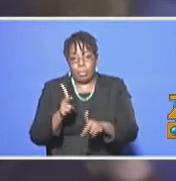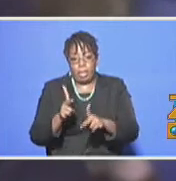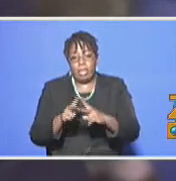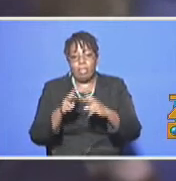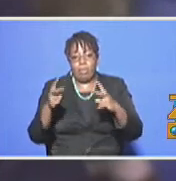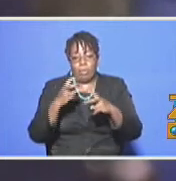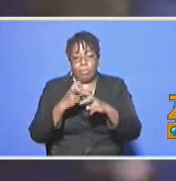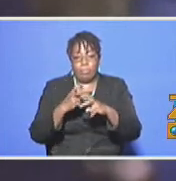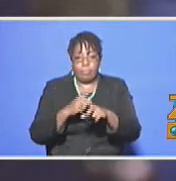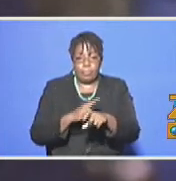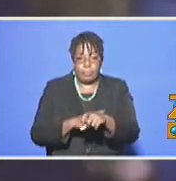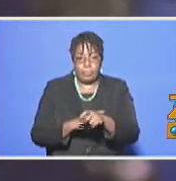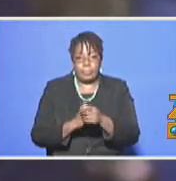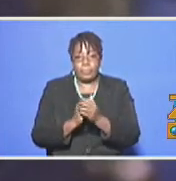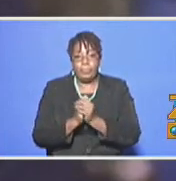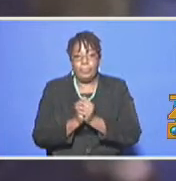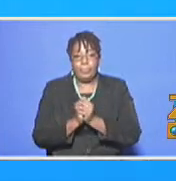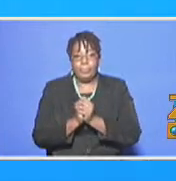very difficult times.